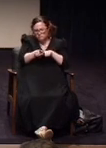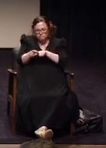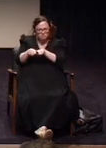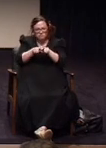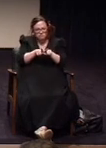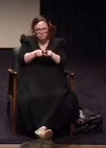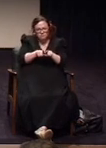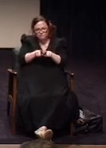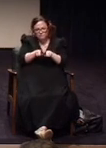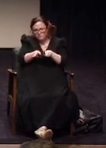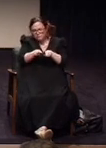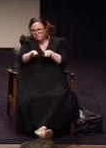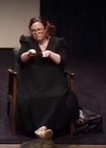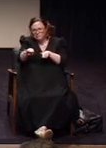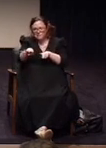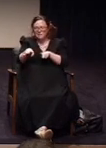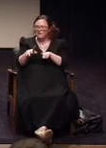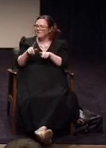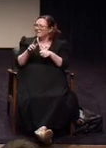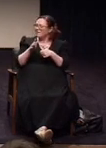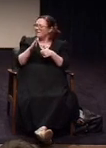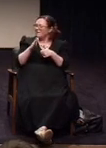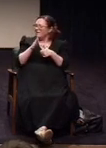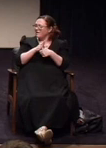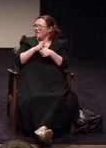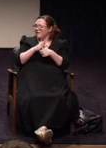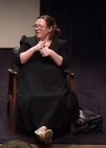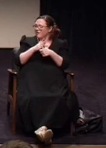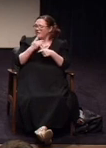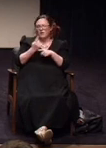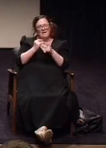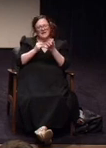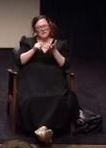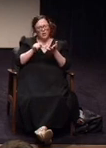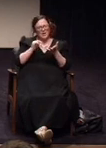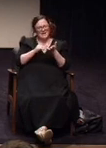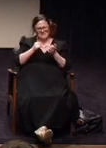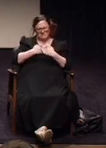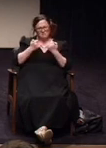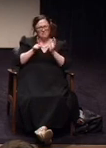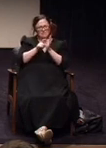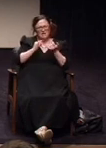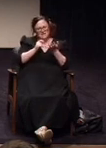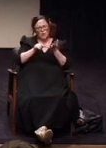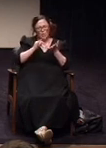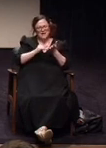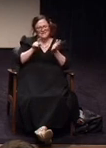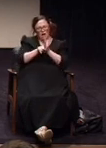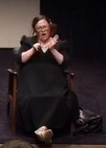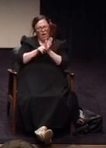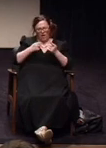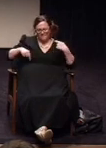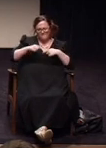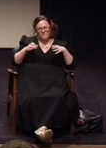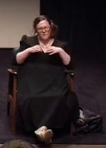I will start with some words about SOS Alarm. Who are we and what do we do? And I think